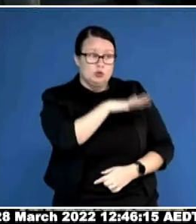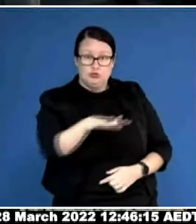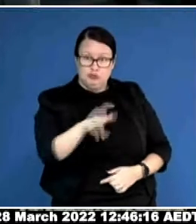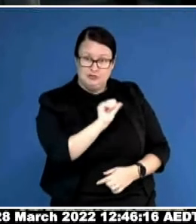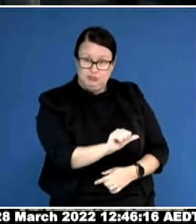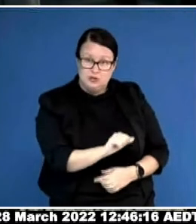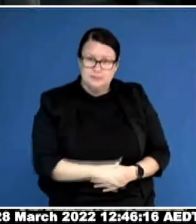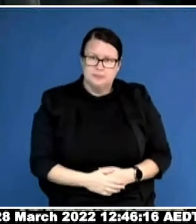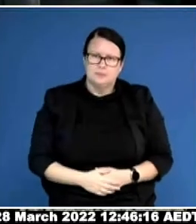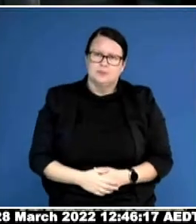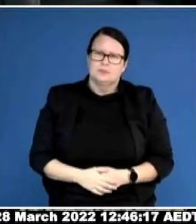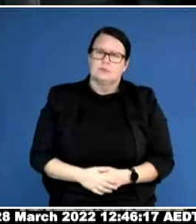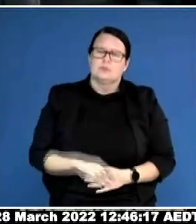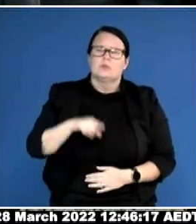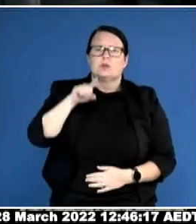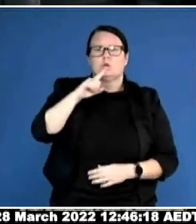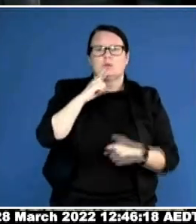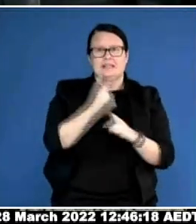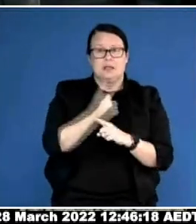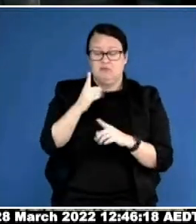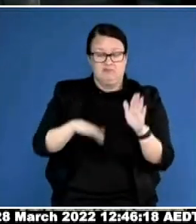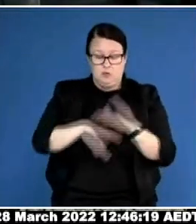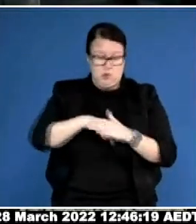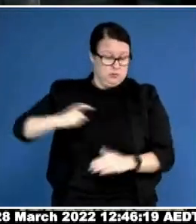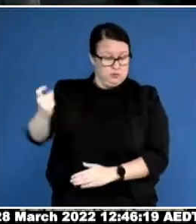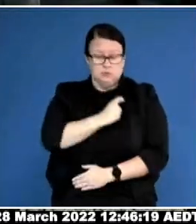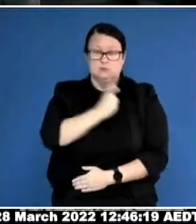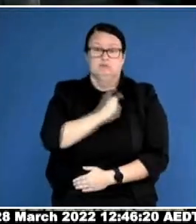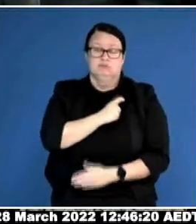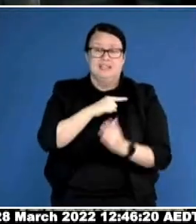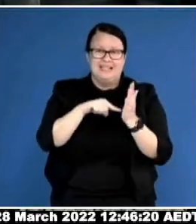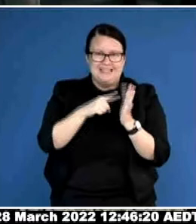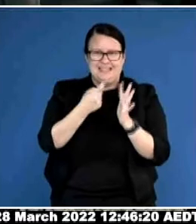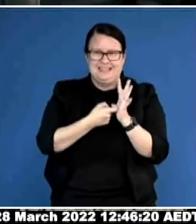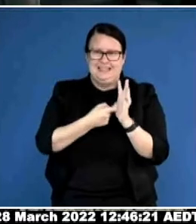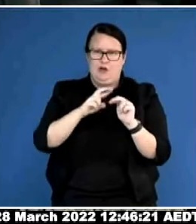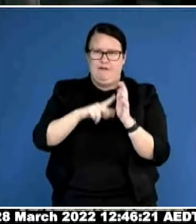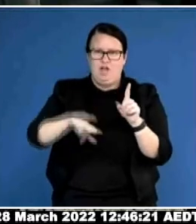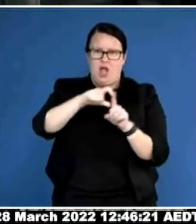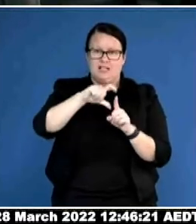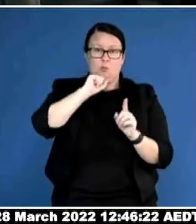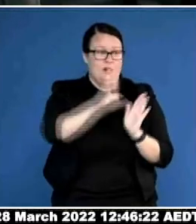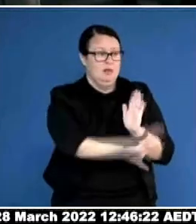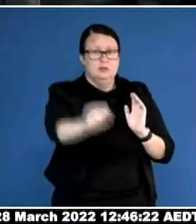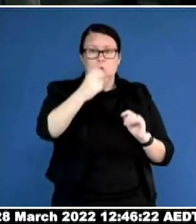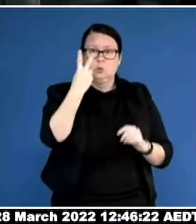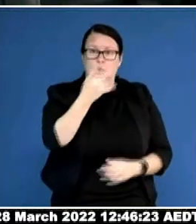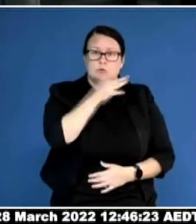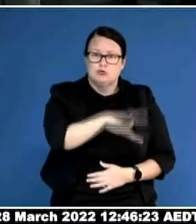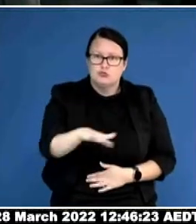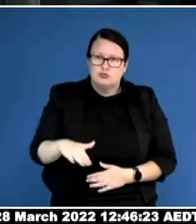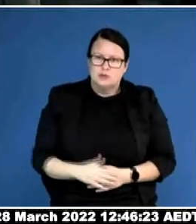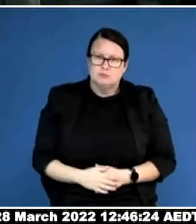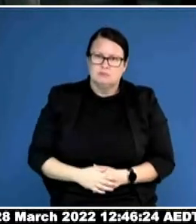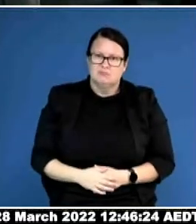So you say you were terrified that your children would be taken from you. They're your reason to